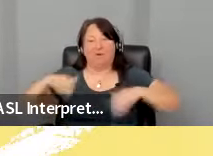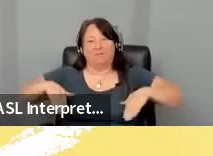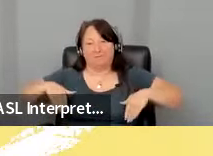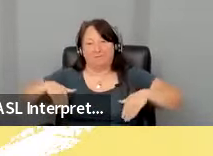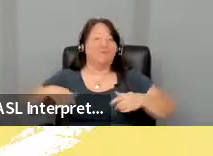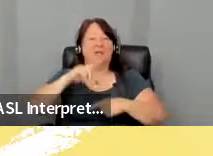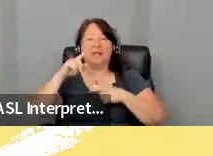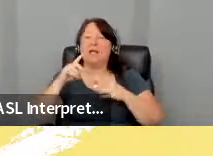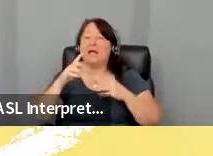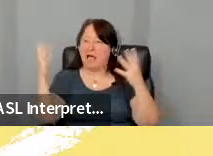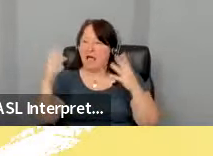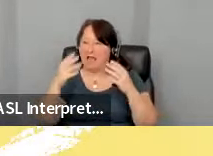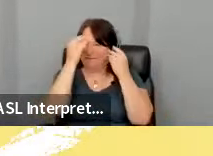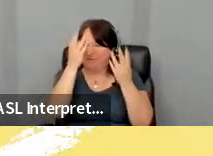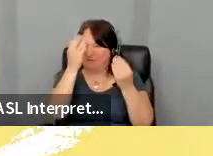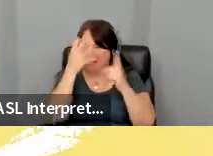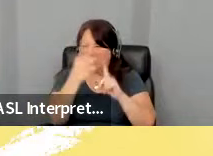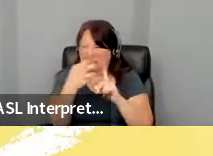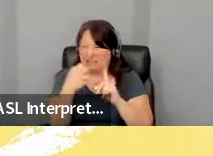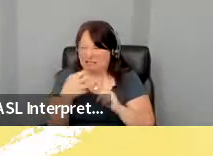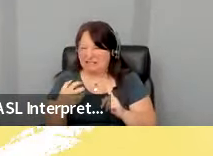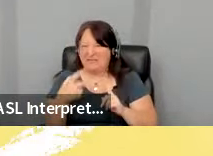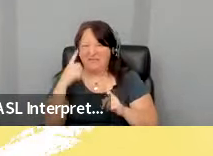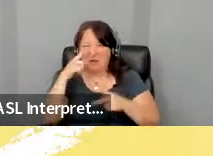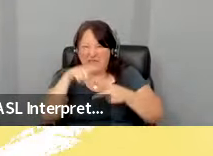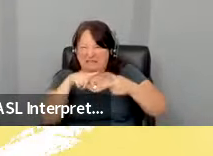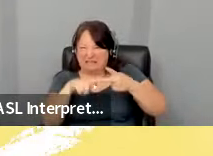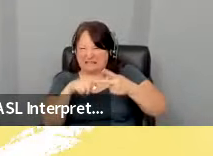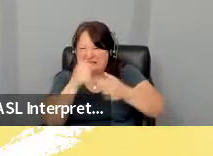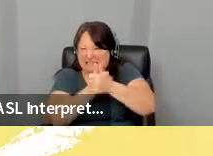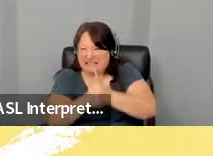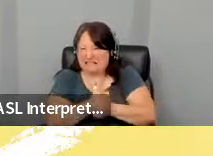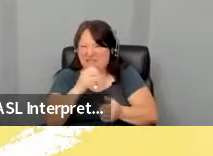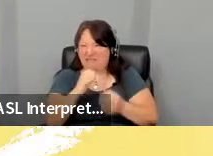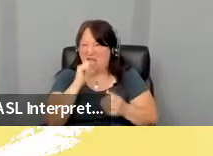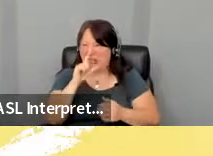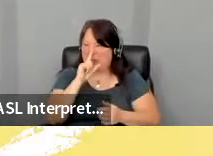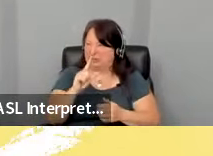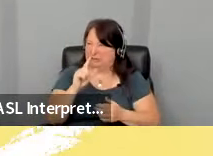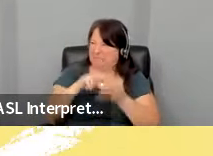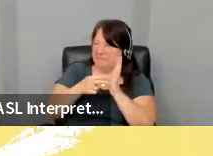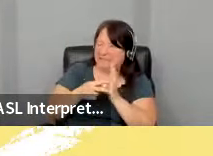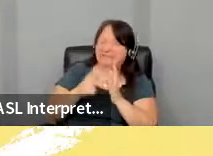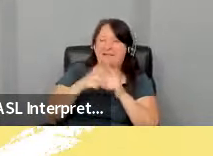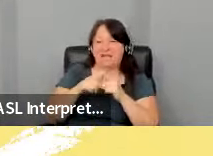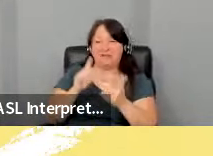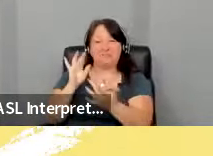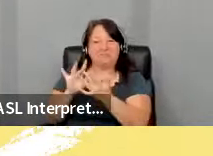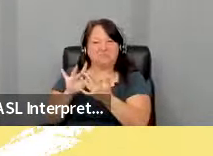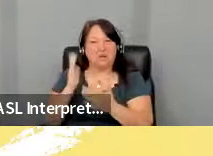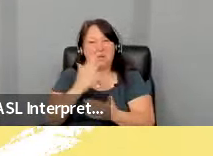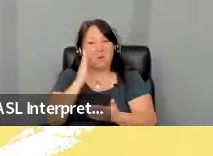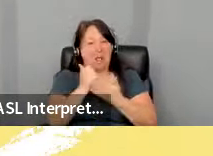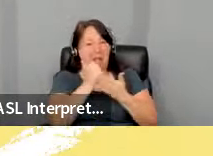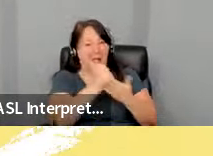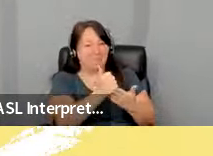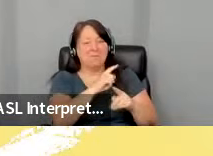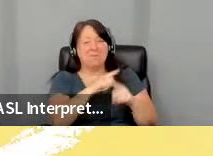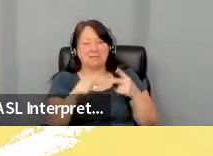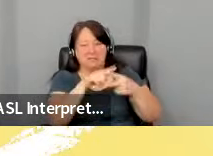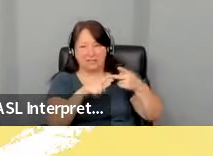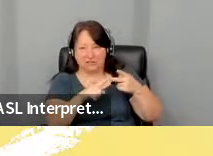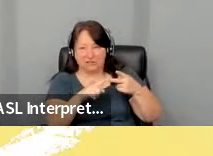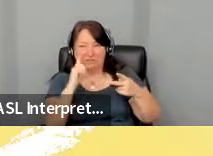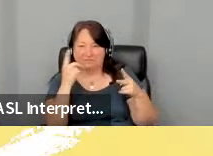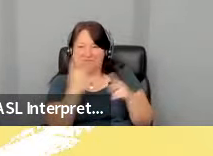set to set and when you're portal to portal. So if you're not sure about that, feel free to reach out and we can help you with that. But just know these two different calculations will come